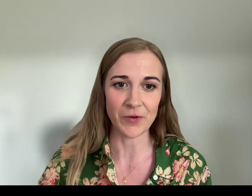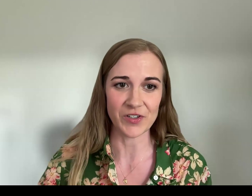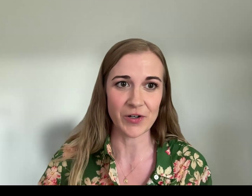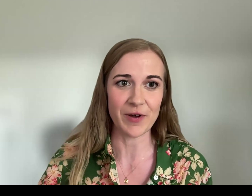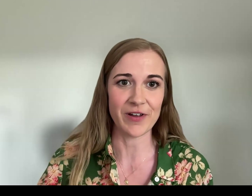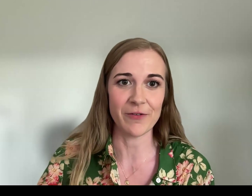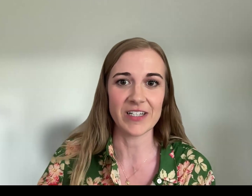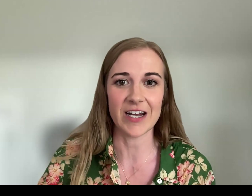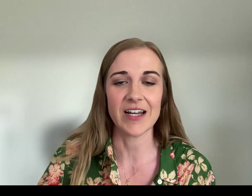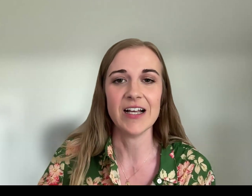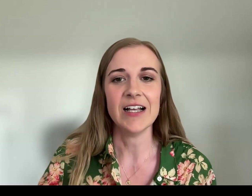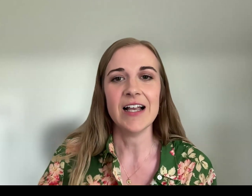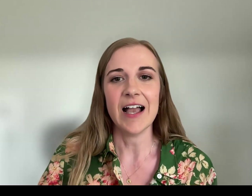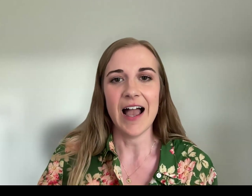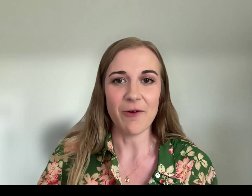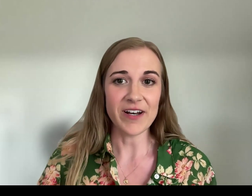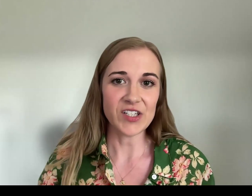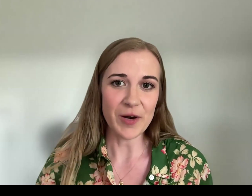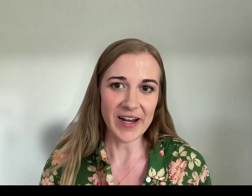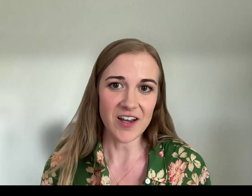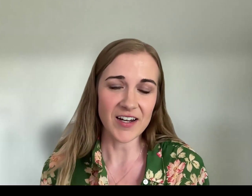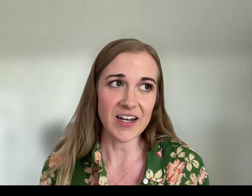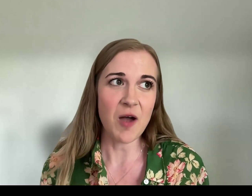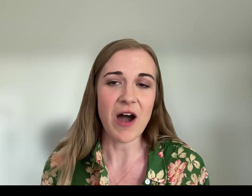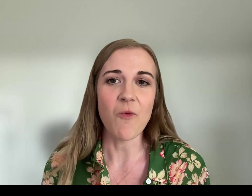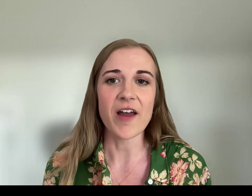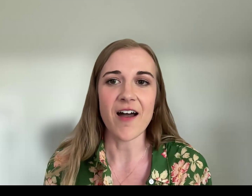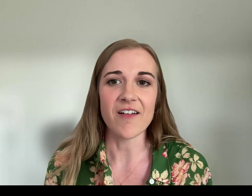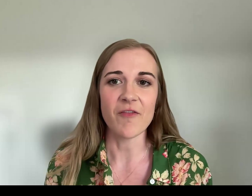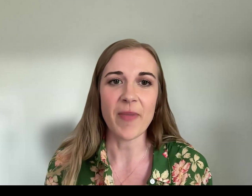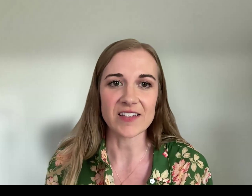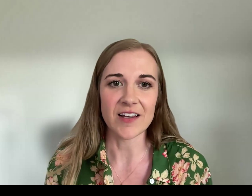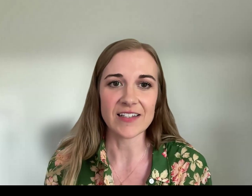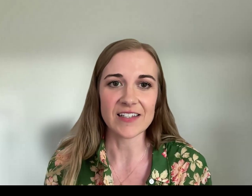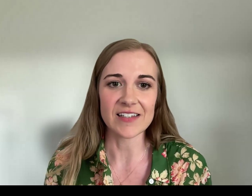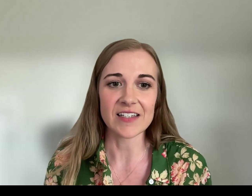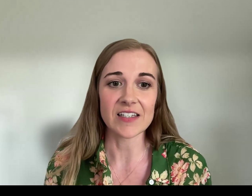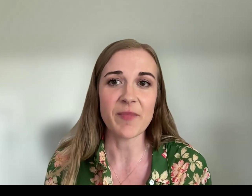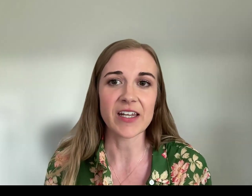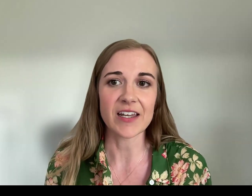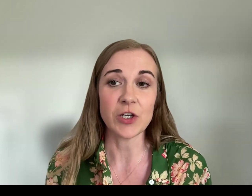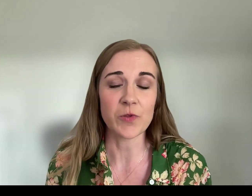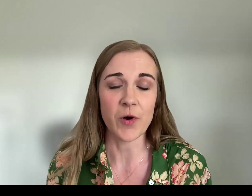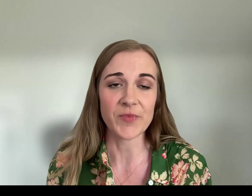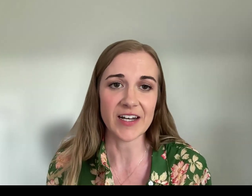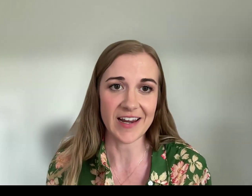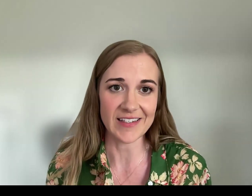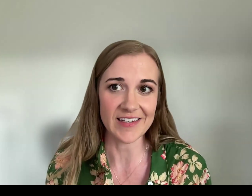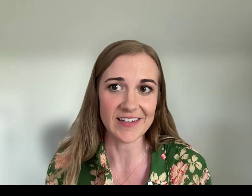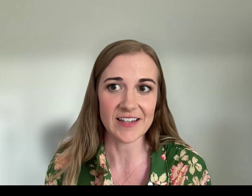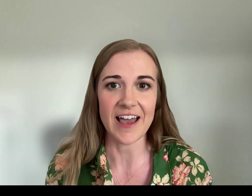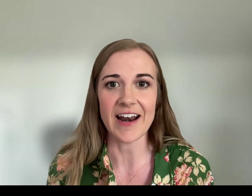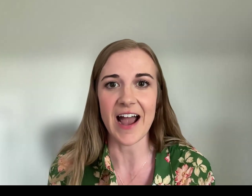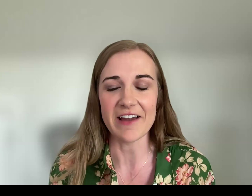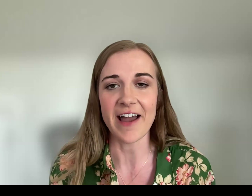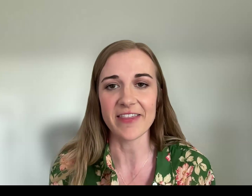real full circle moment for me today. I want to start by talking about one of Bazelon's systemic youth Olmstead